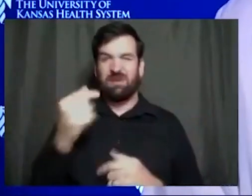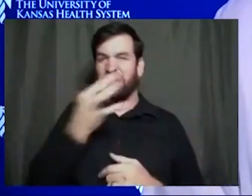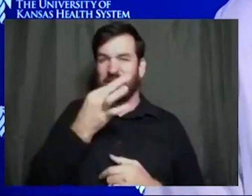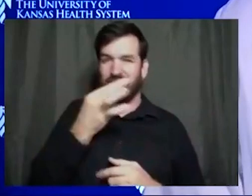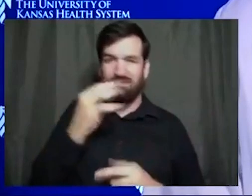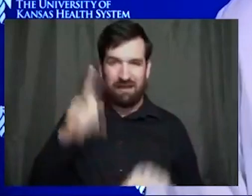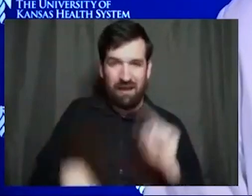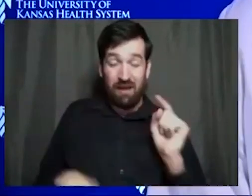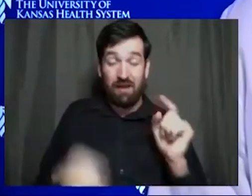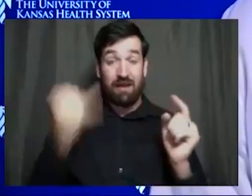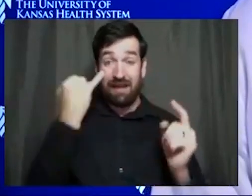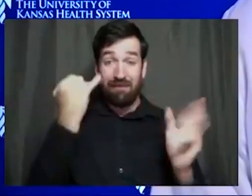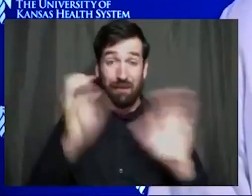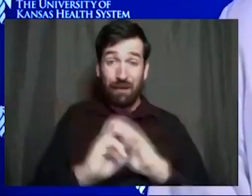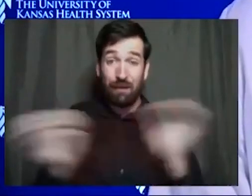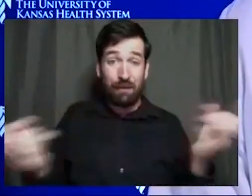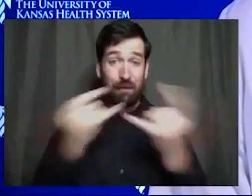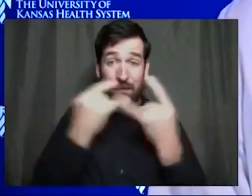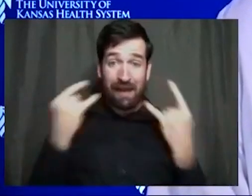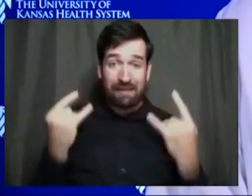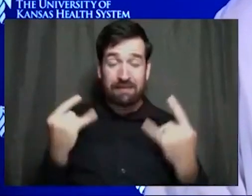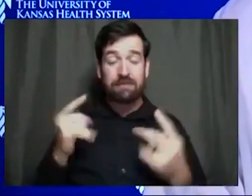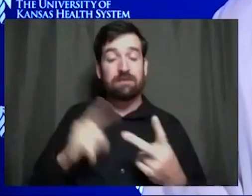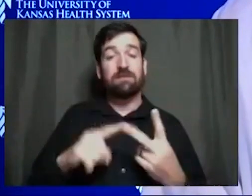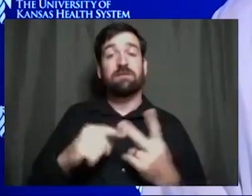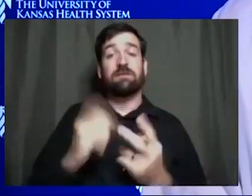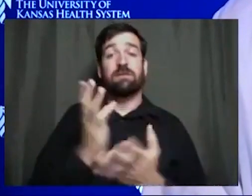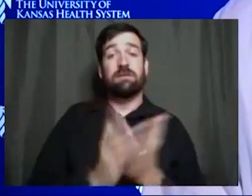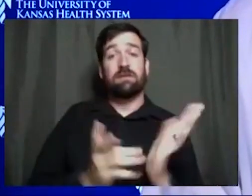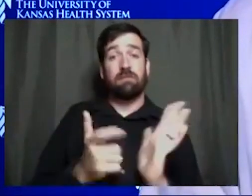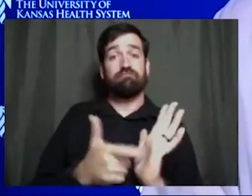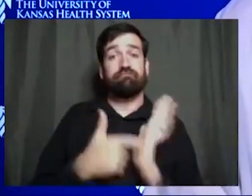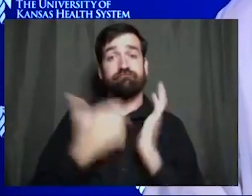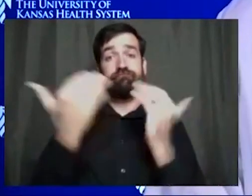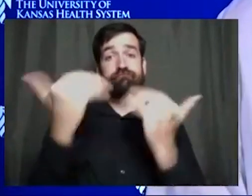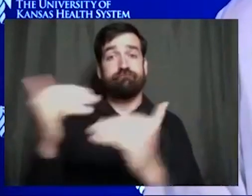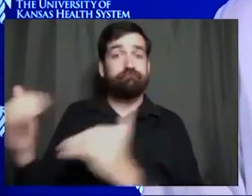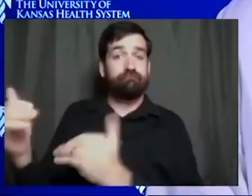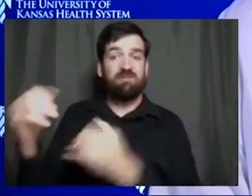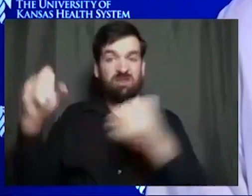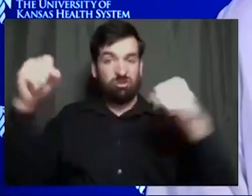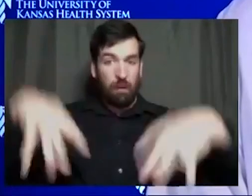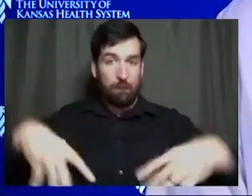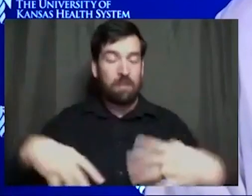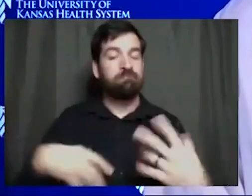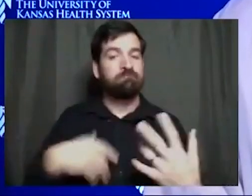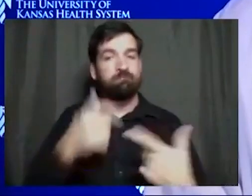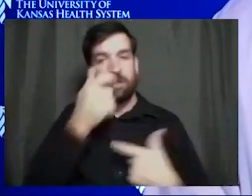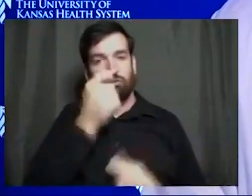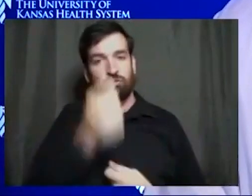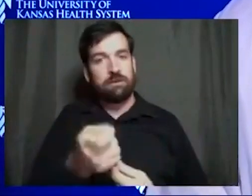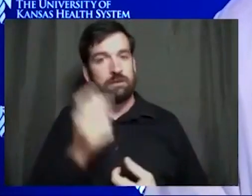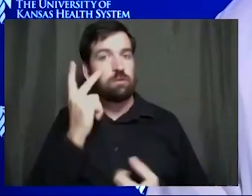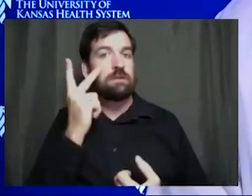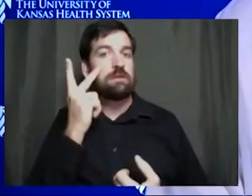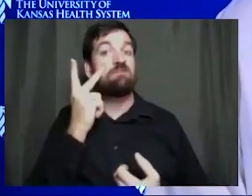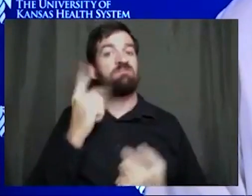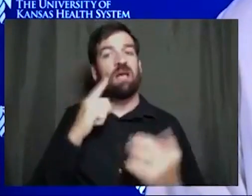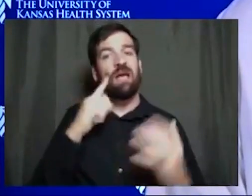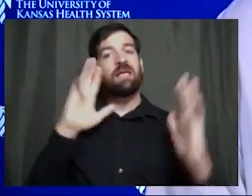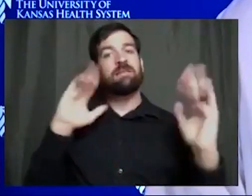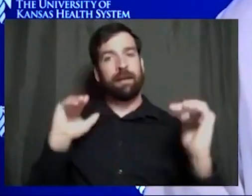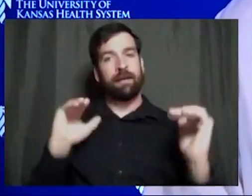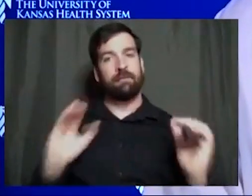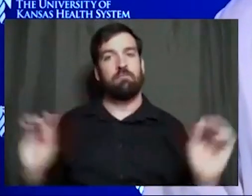masking, or if some of those restrictions are lifted, it would be interesting to see what is happening. I would expect we would have more influenza activity this year,